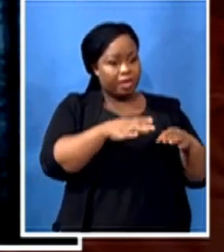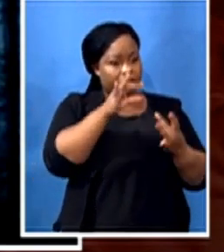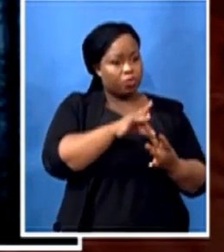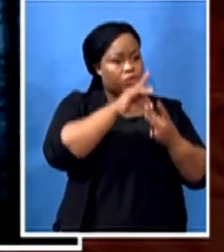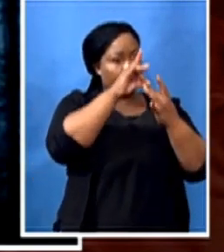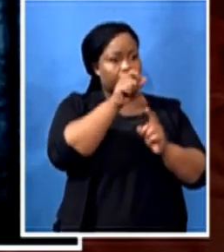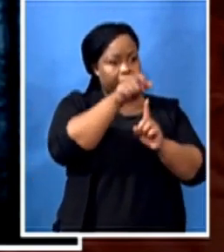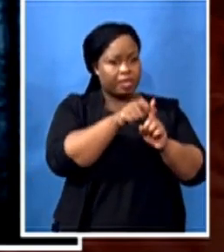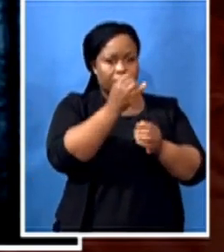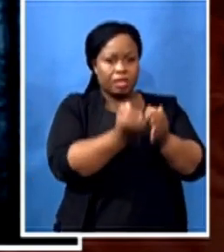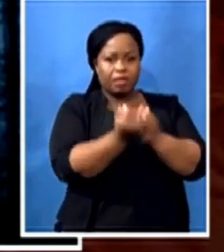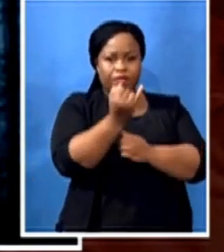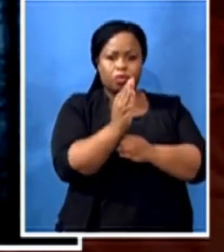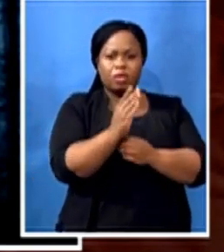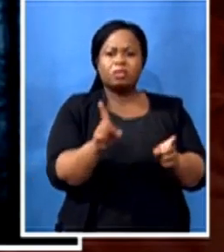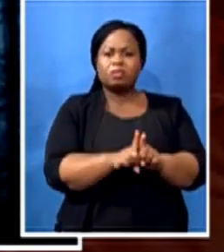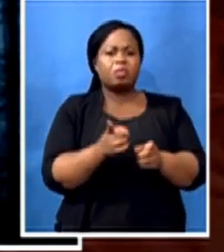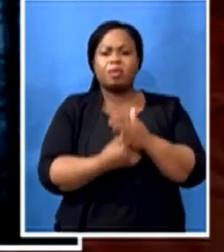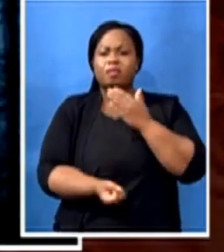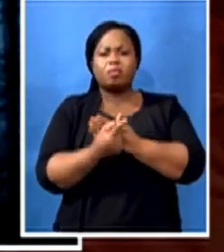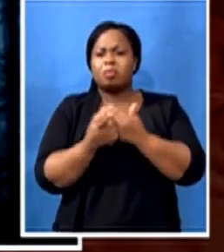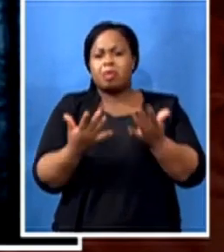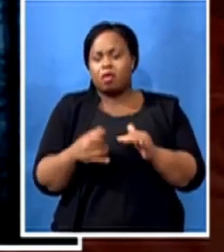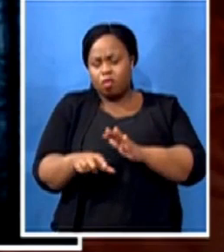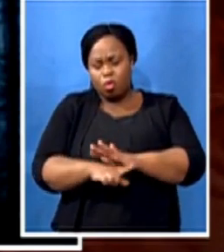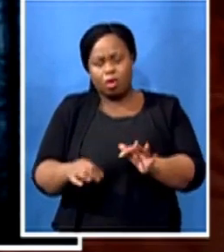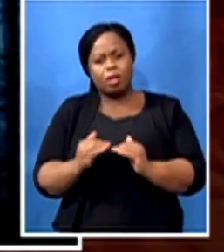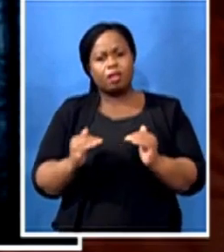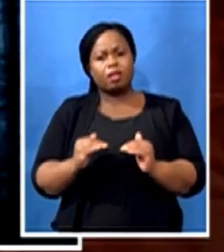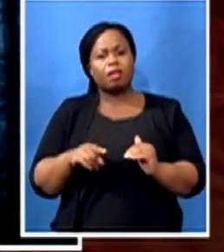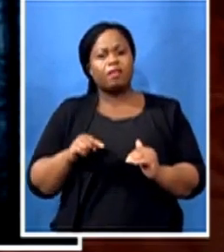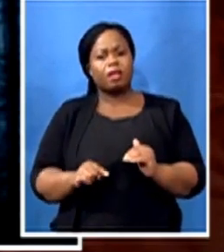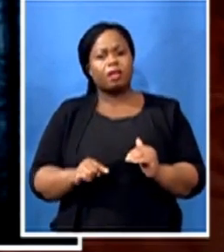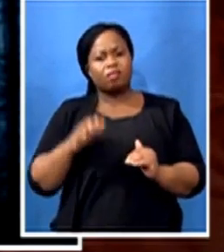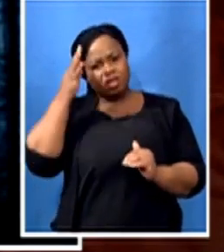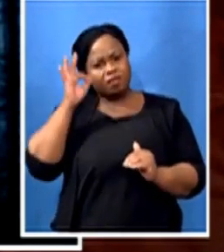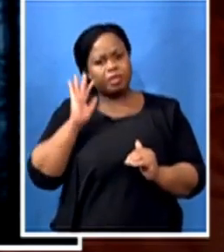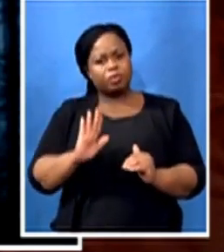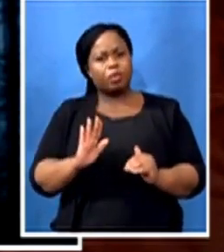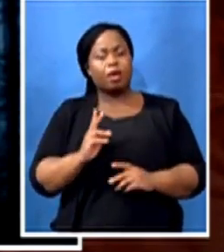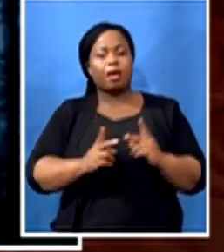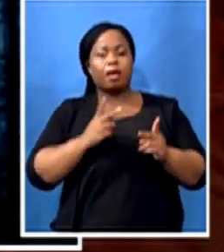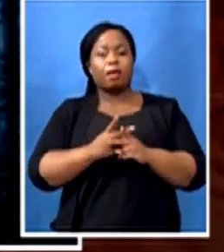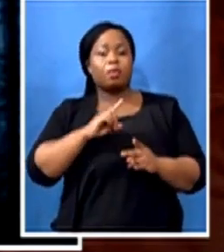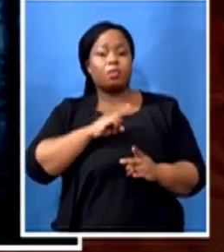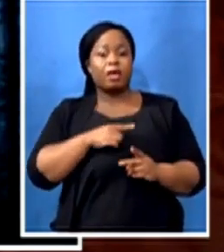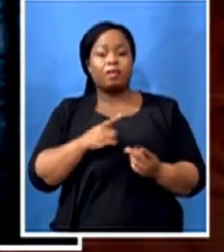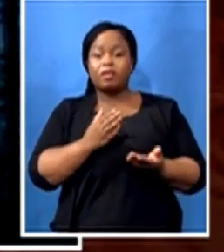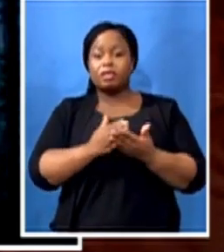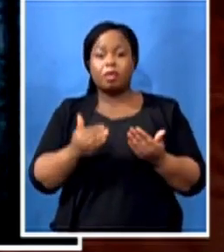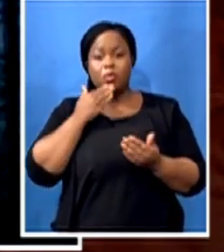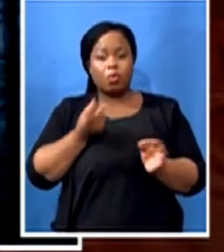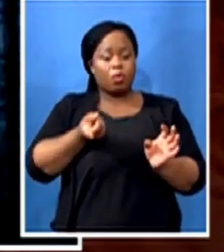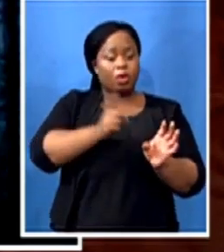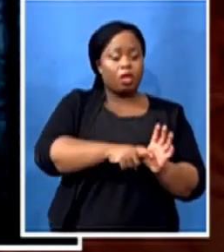at the moment at local government level. There's exceptionally few candidates at local government level who are indeed independent, who